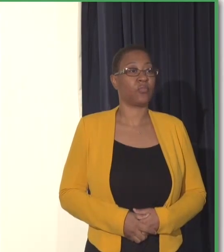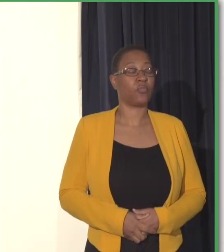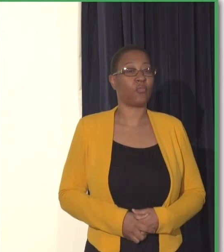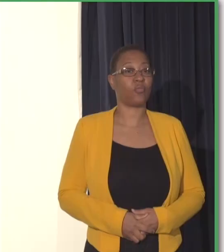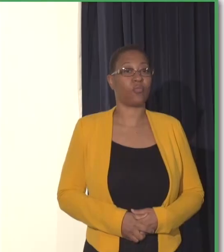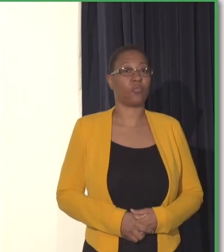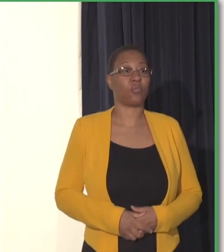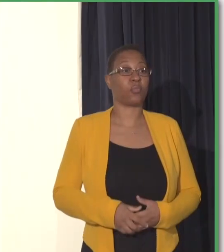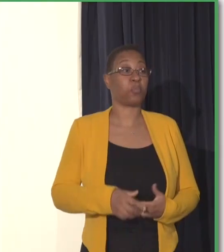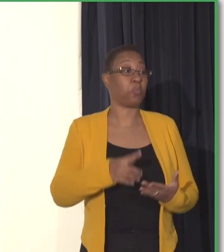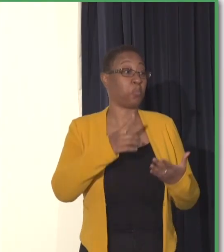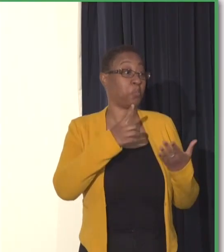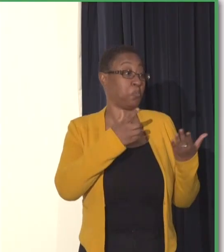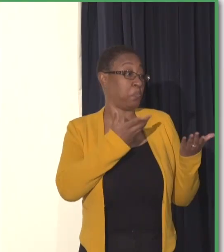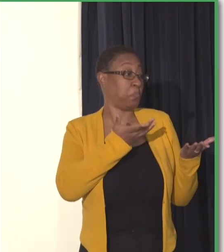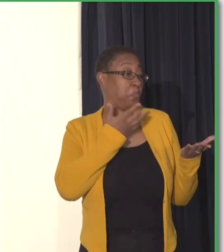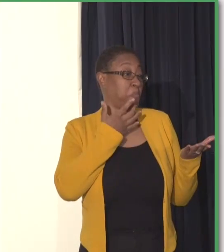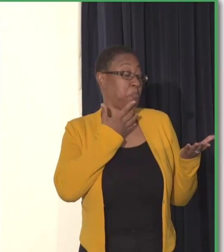What is the pleasure of the board?